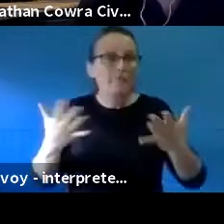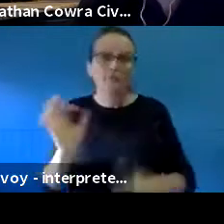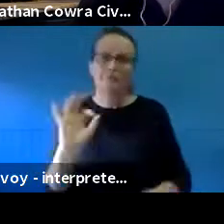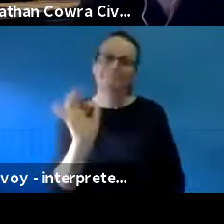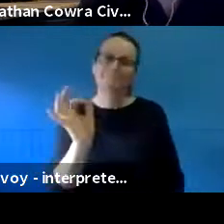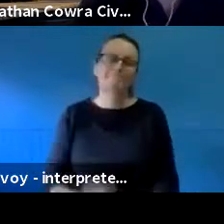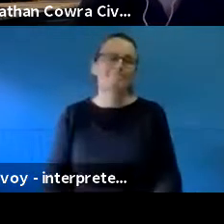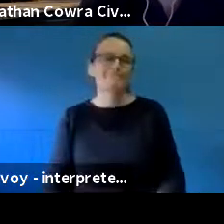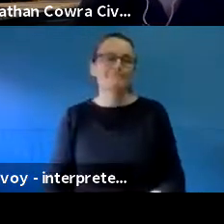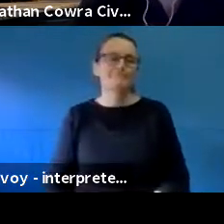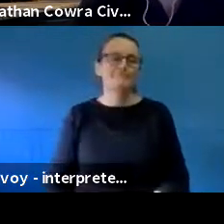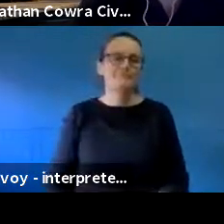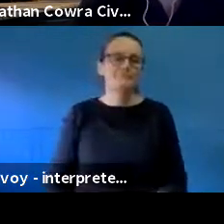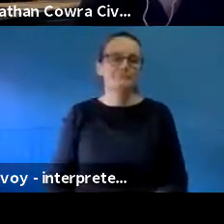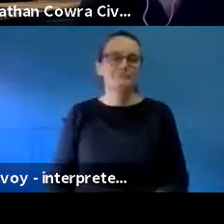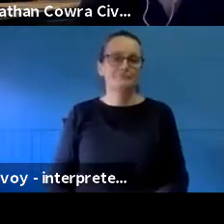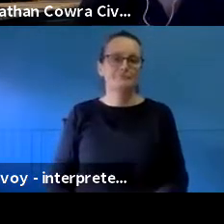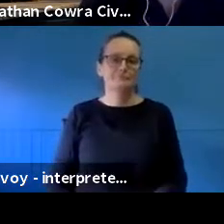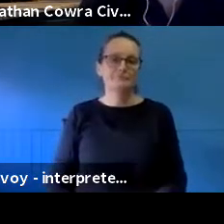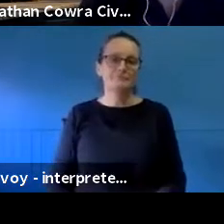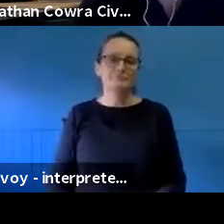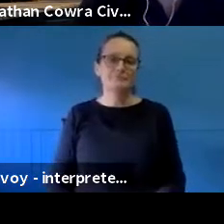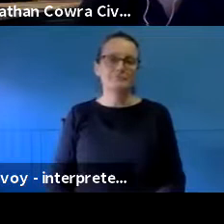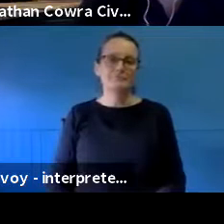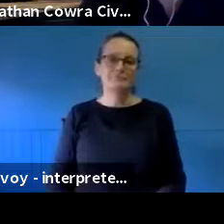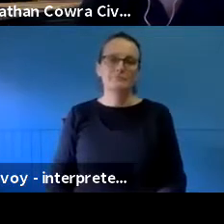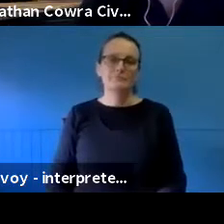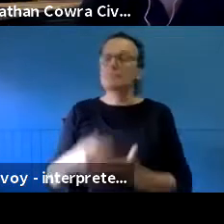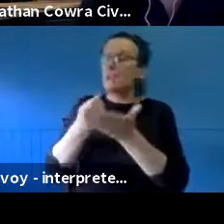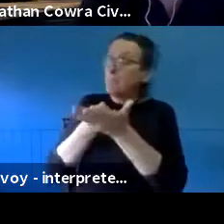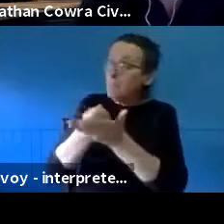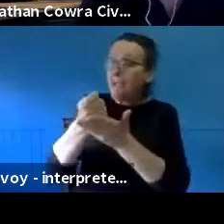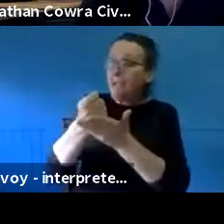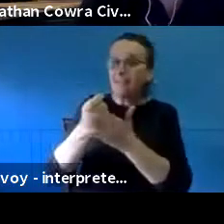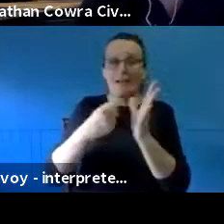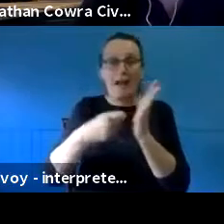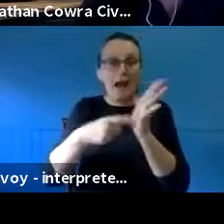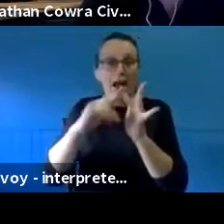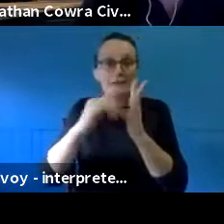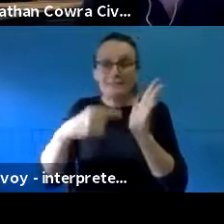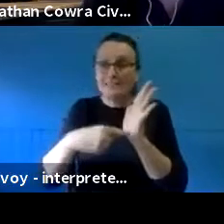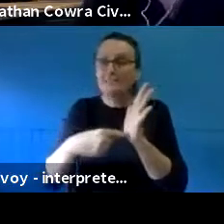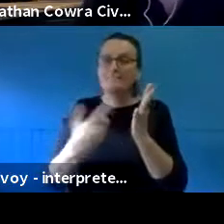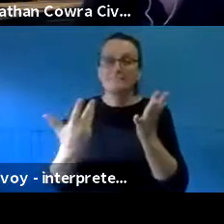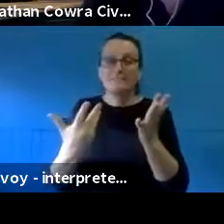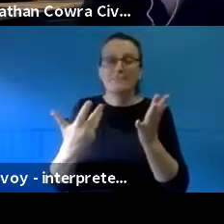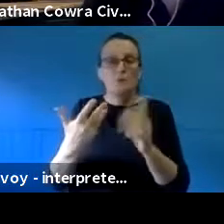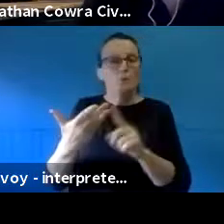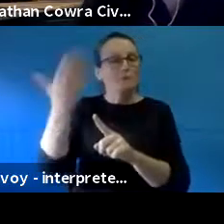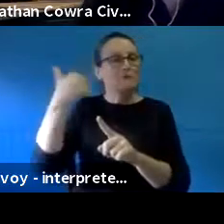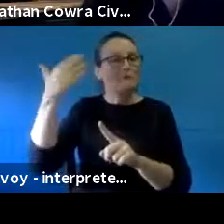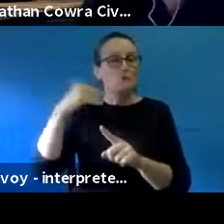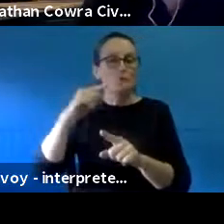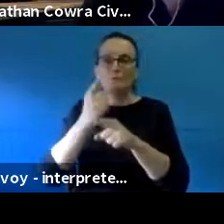No. The remunerating artists and organisations and staff within was a part of an earlier conversation on